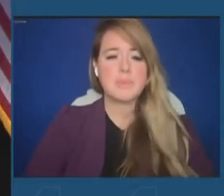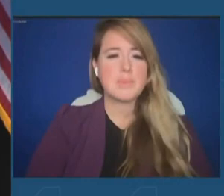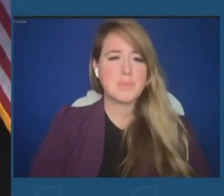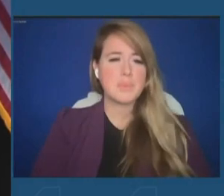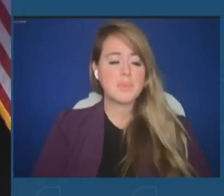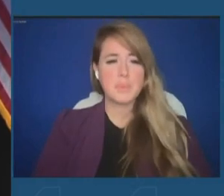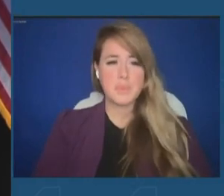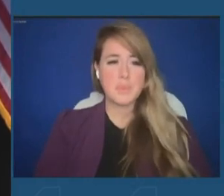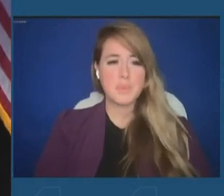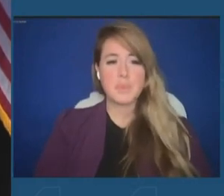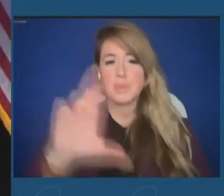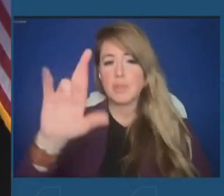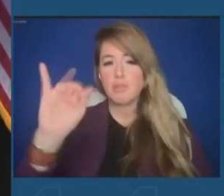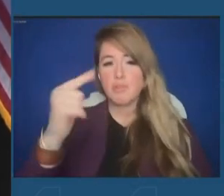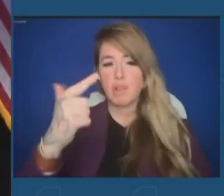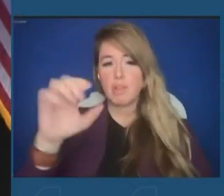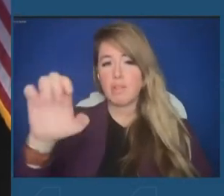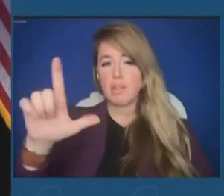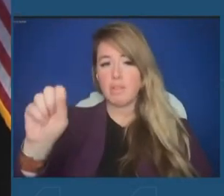Craig Elston,